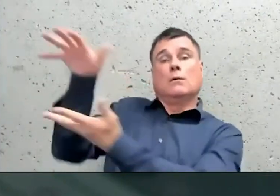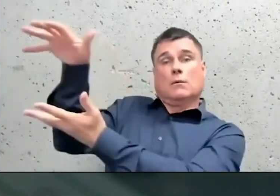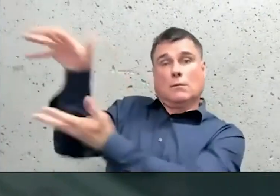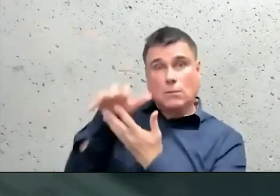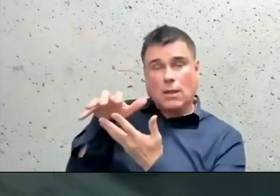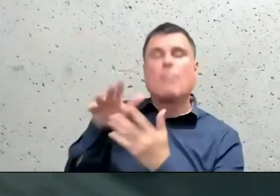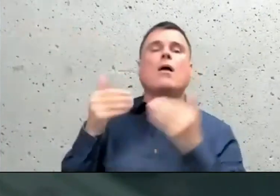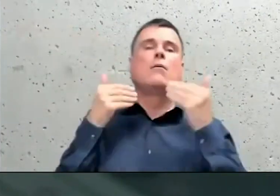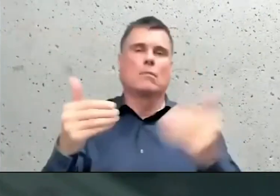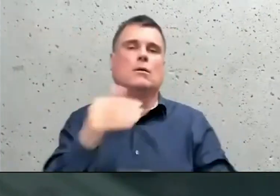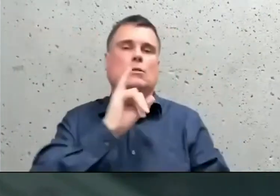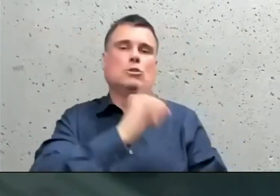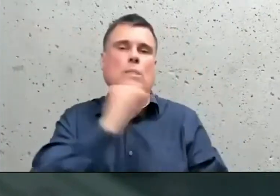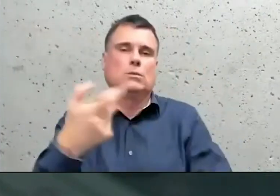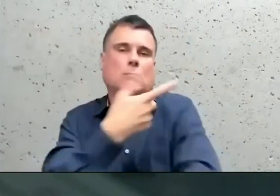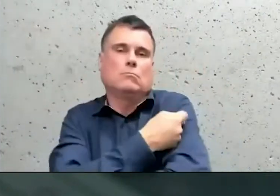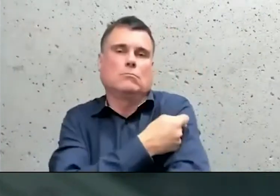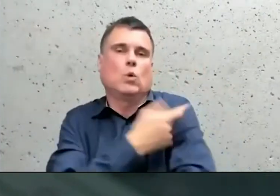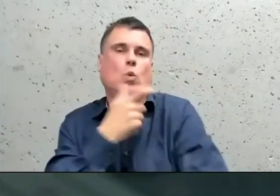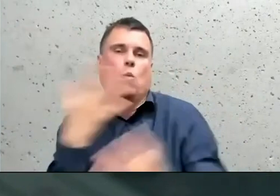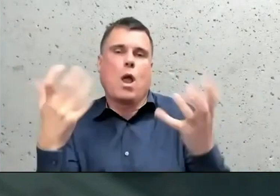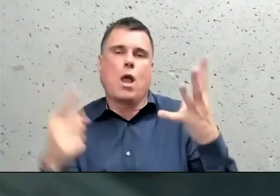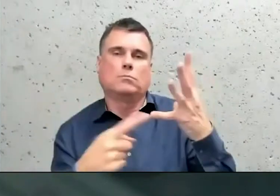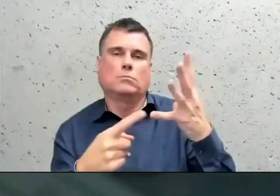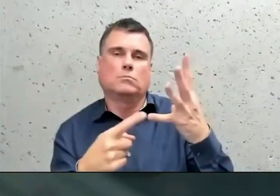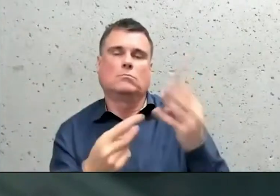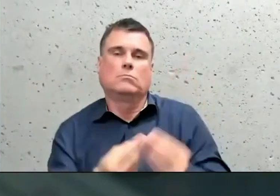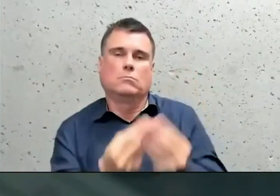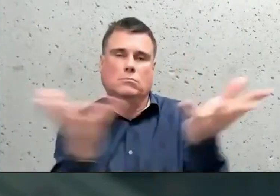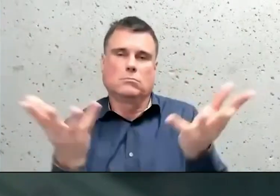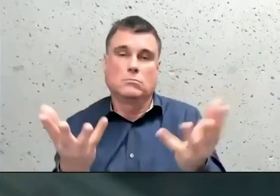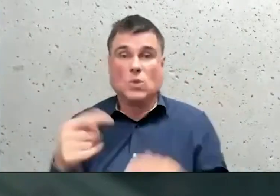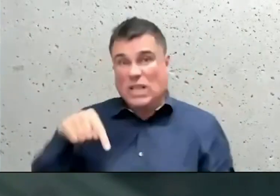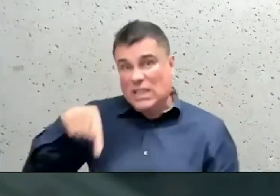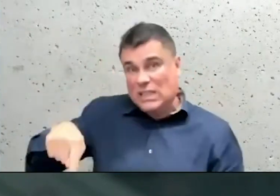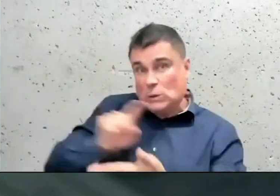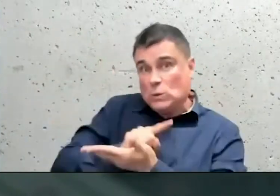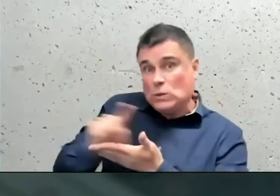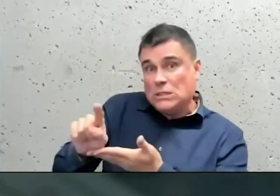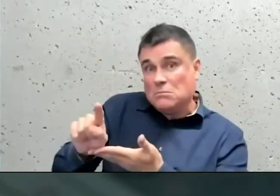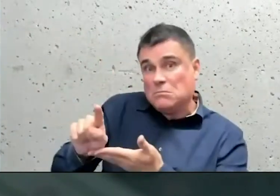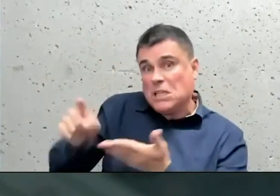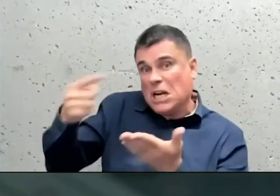to get it in hopefully by the end of the week, early next week, and it will be available first